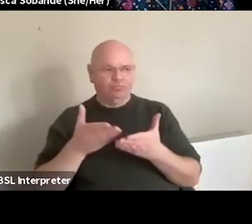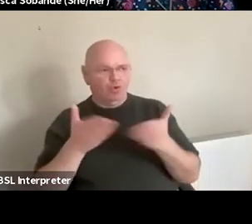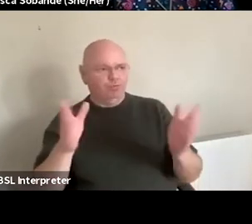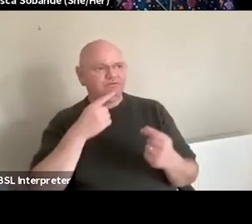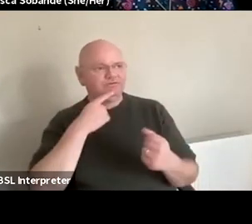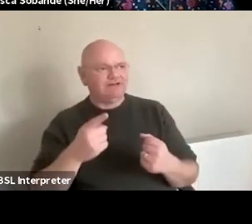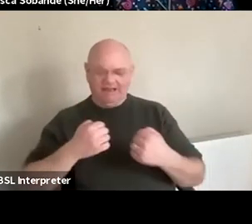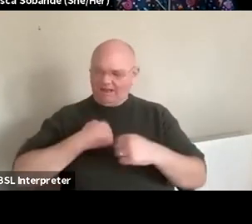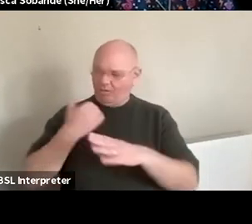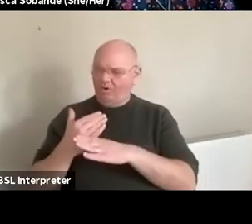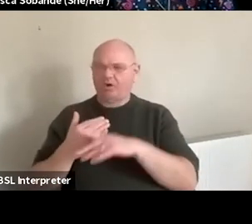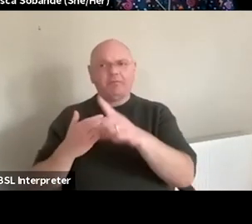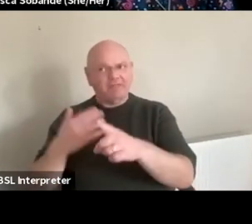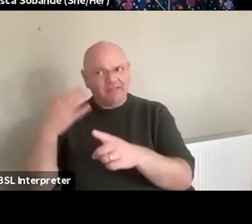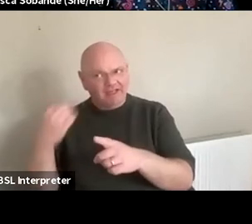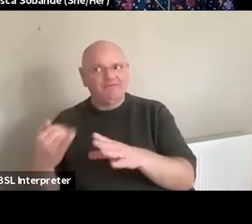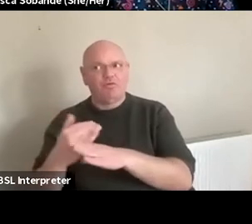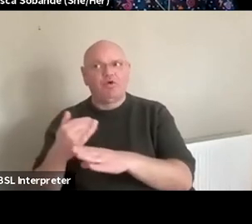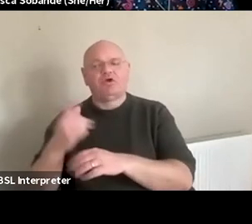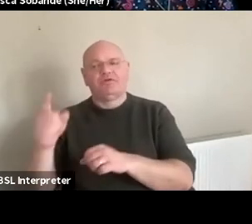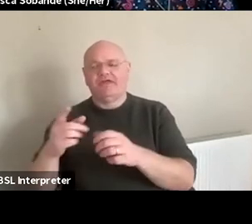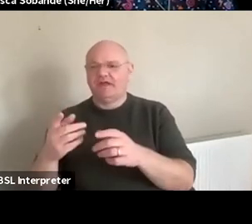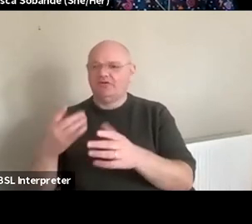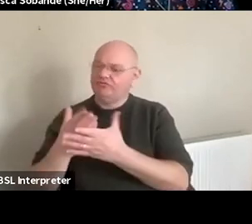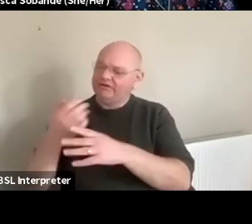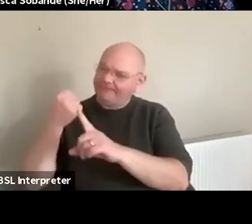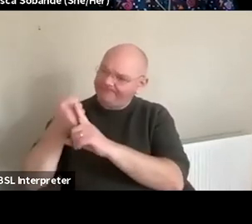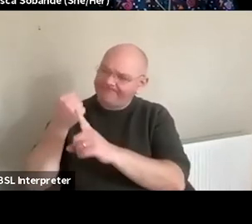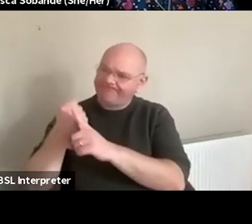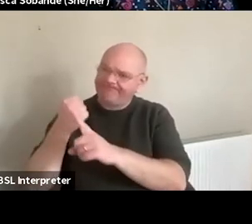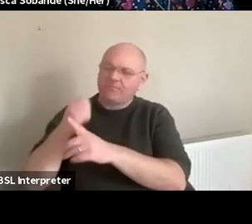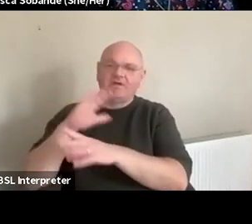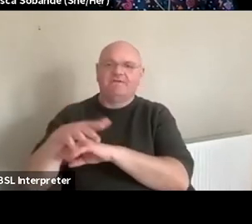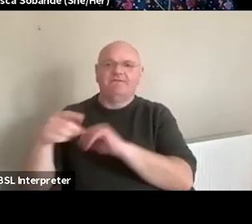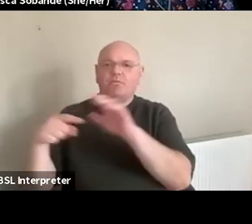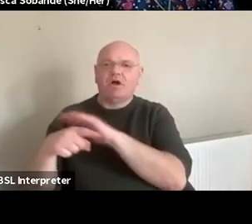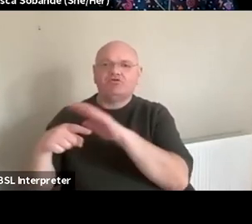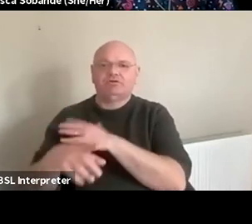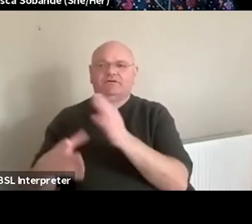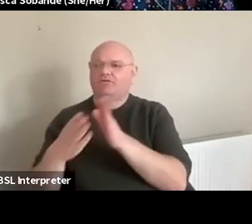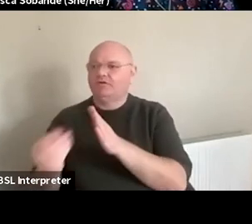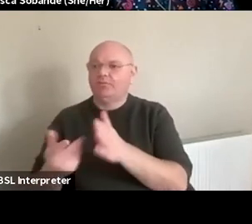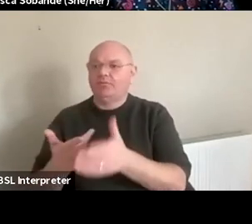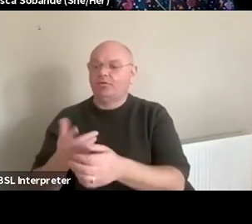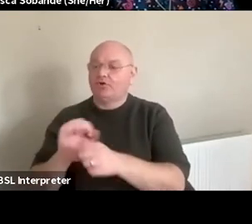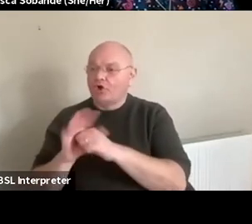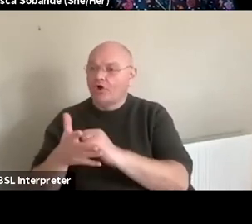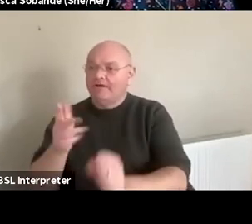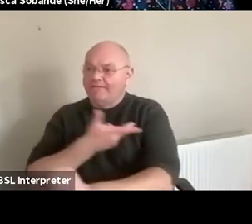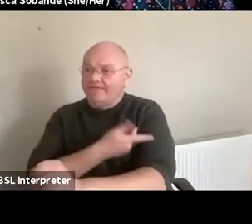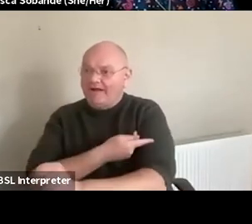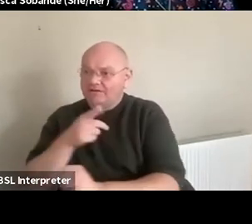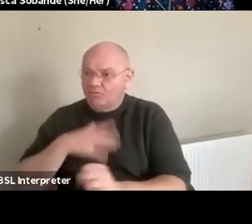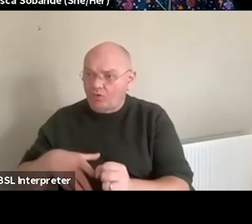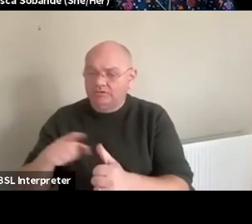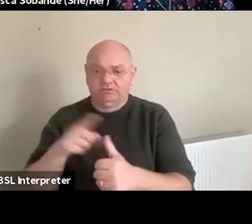doing fantastic work. They're fighting for precarious migrants to be able to receive the COVID vaccine. They're fighting for people to get status